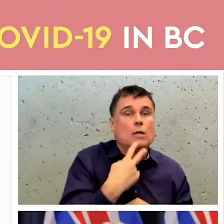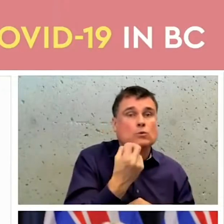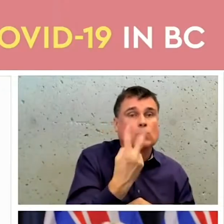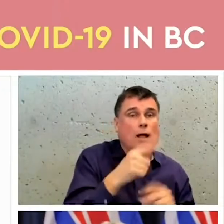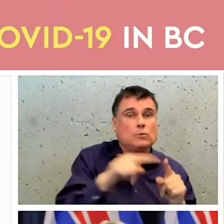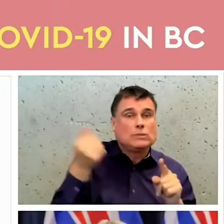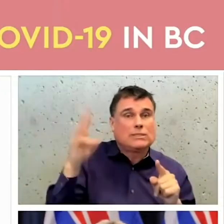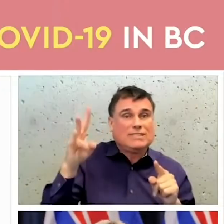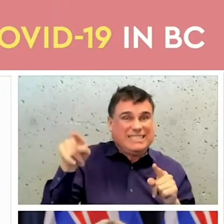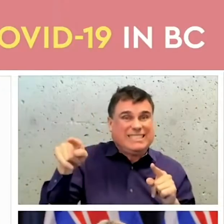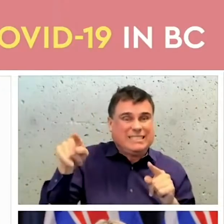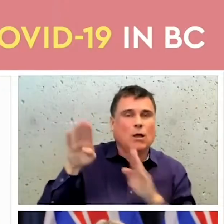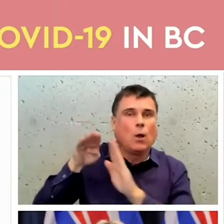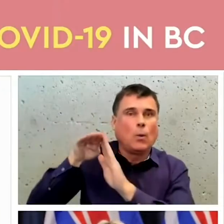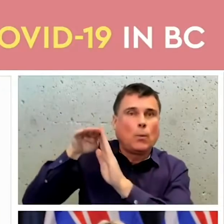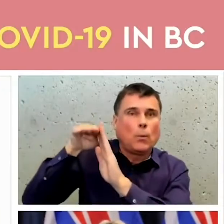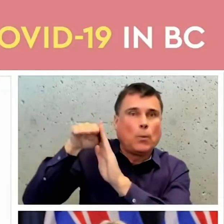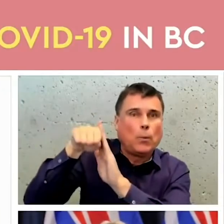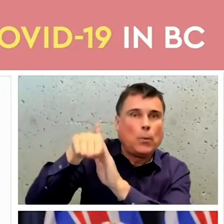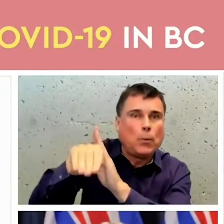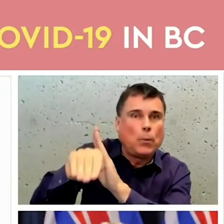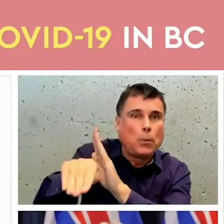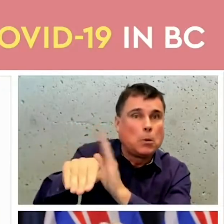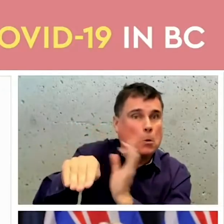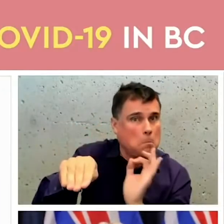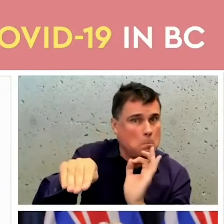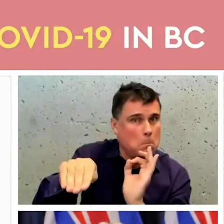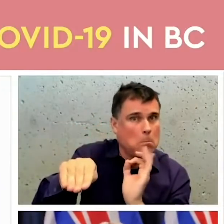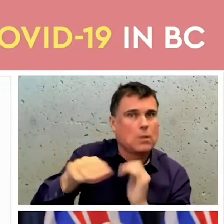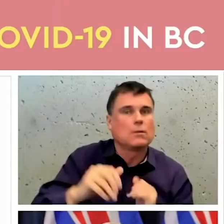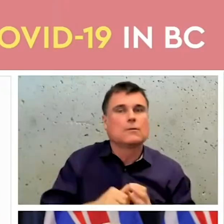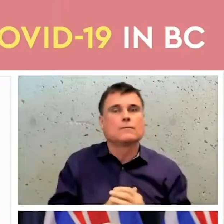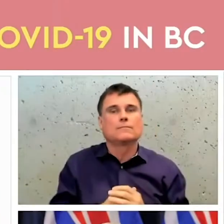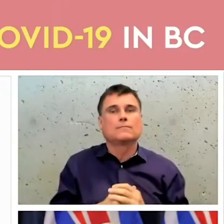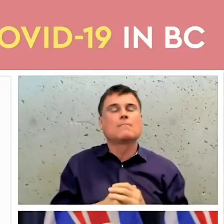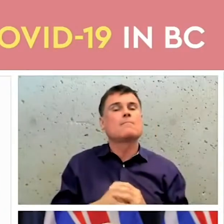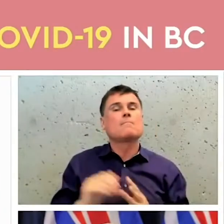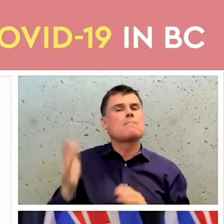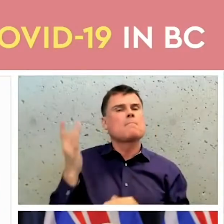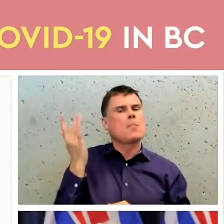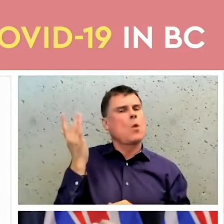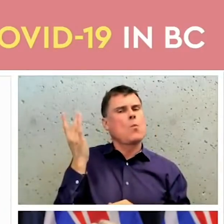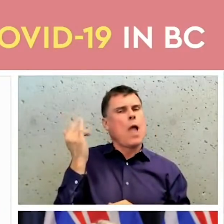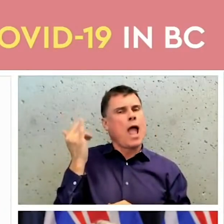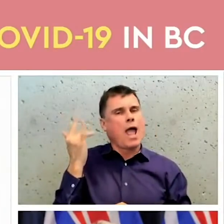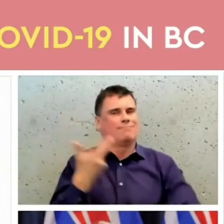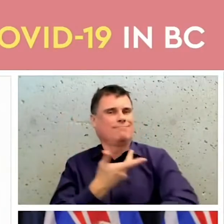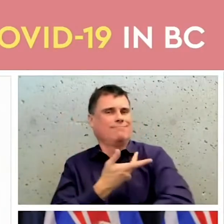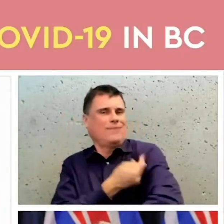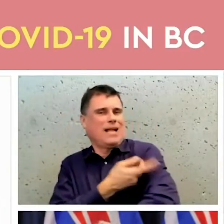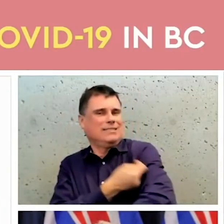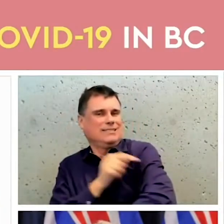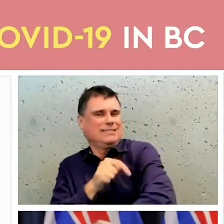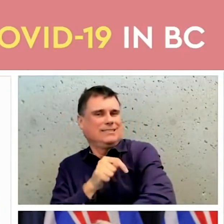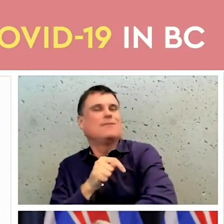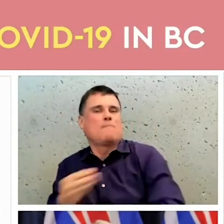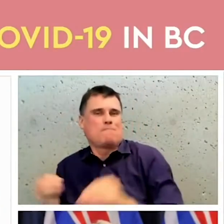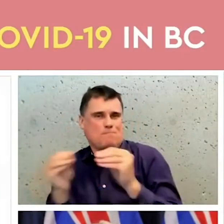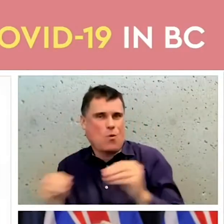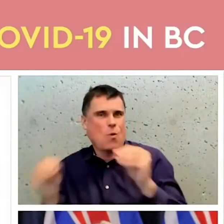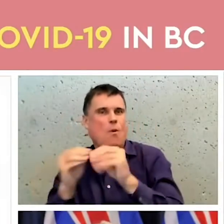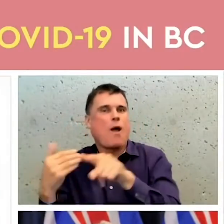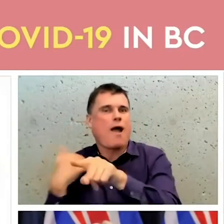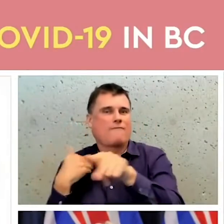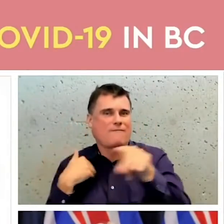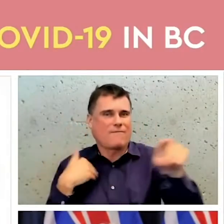sick in that age group. And that corresponds with the increasing rates of vaccination in that age group. Thankfully, hospitalizations